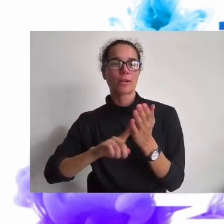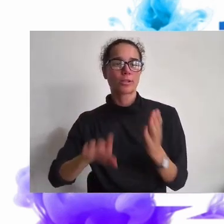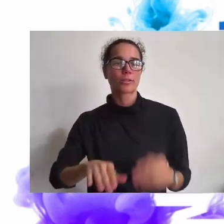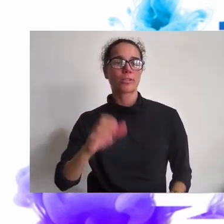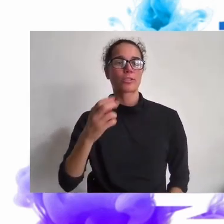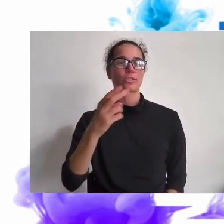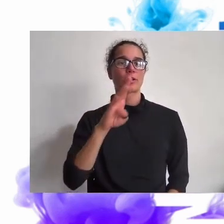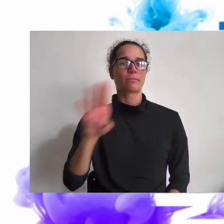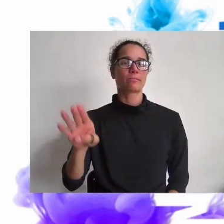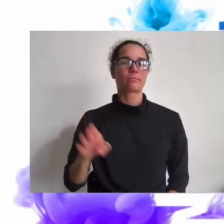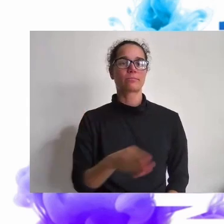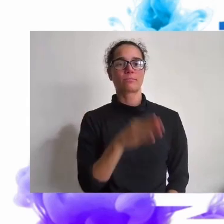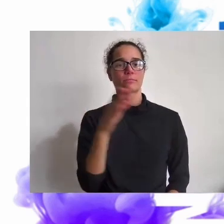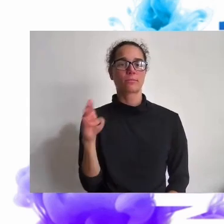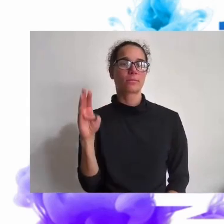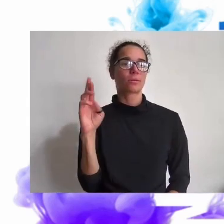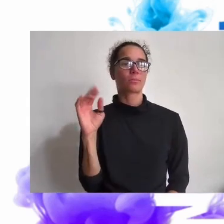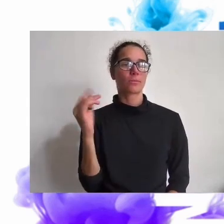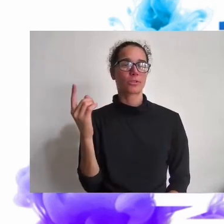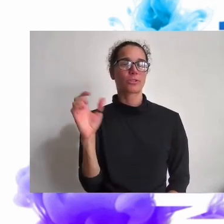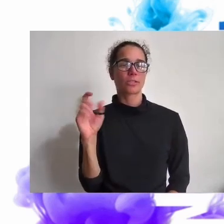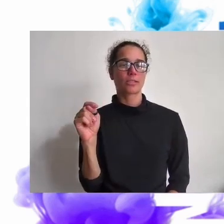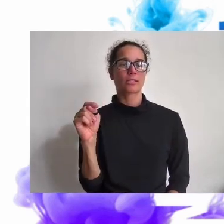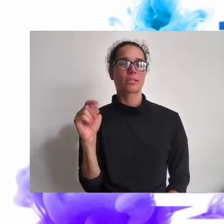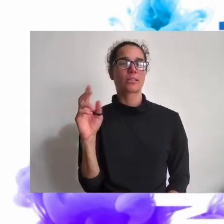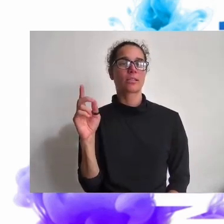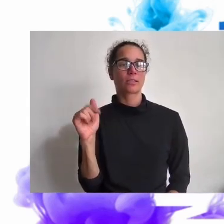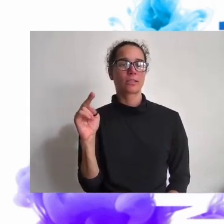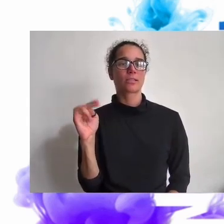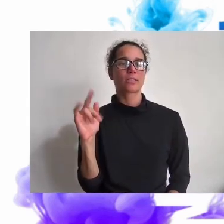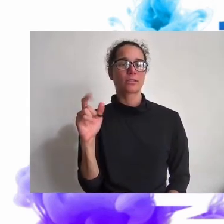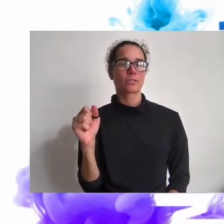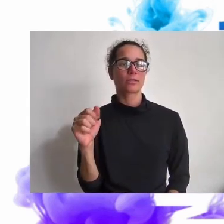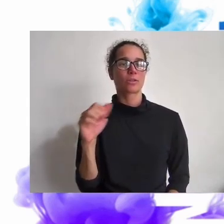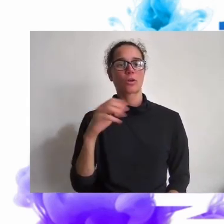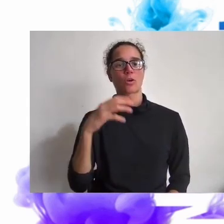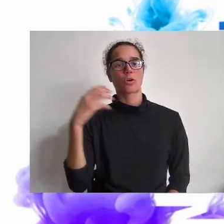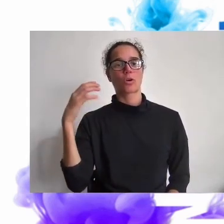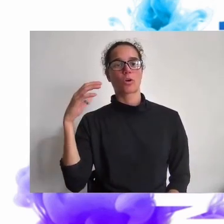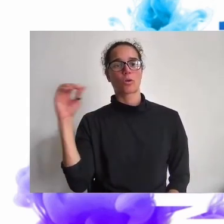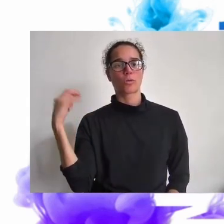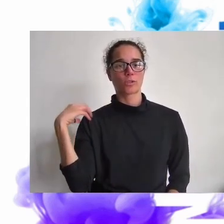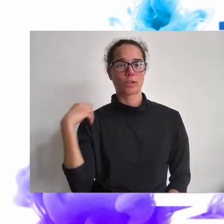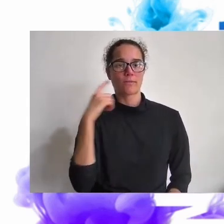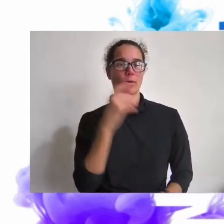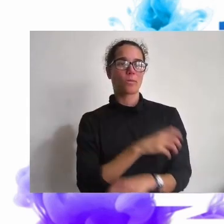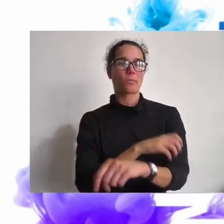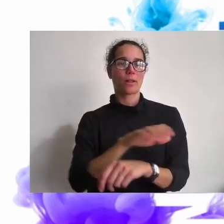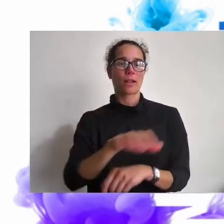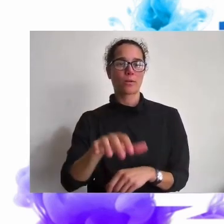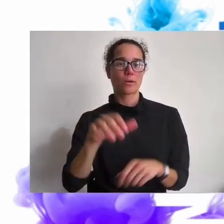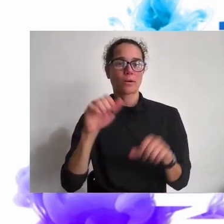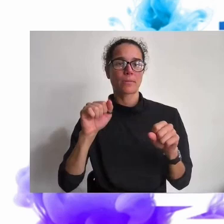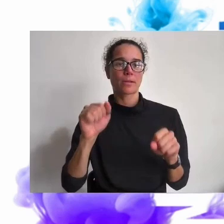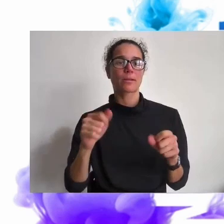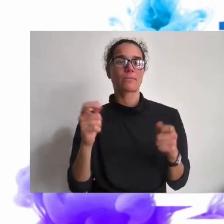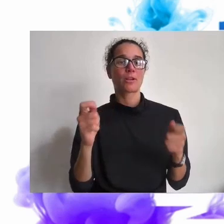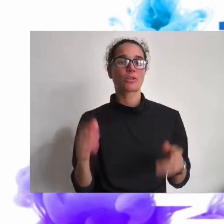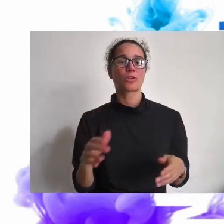have Bridget Daniels, co-chair of Empowering Abilities, manager of administrative operations at